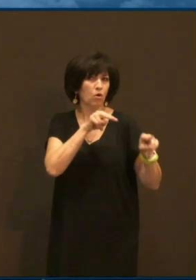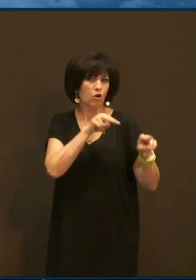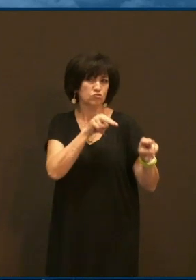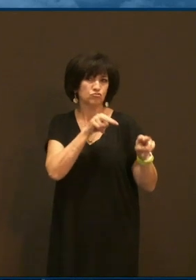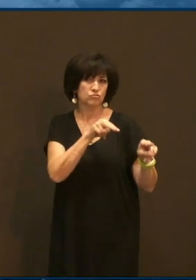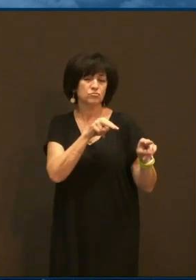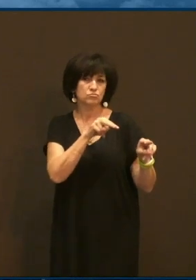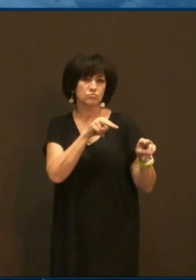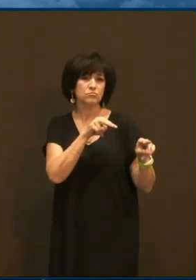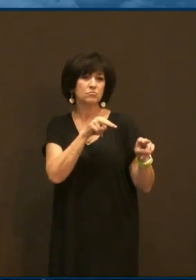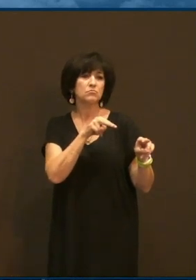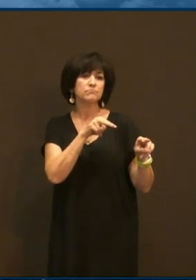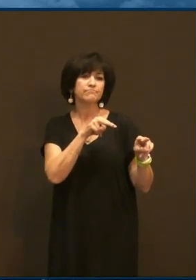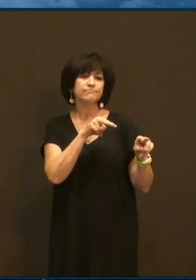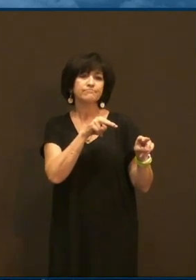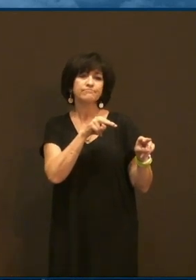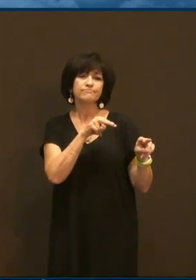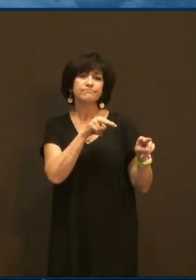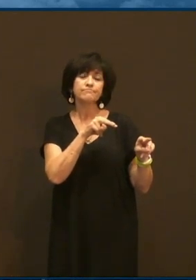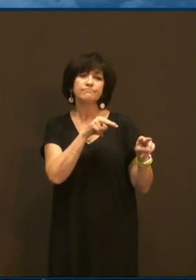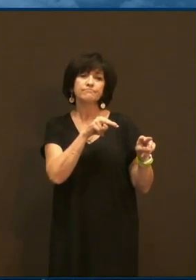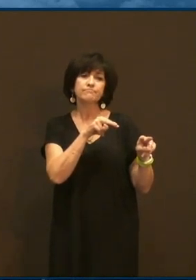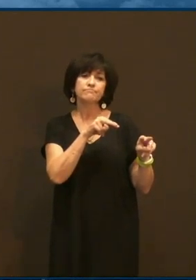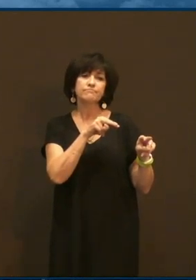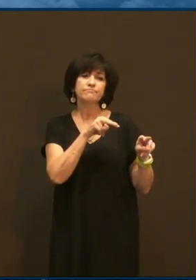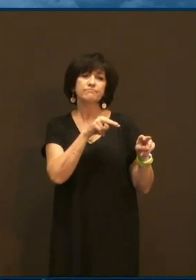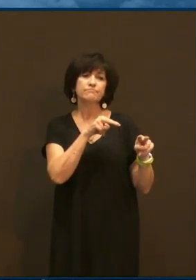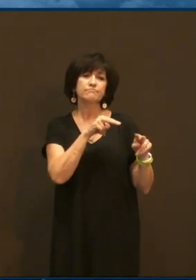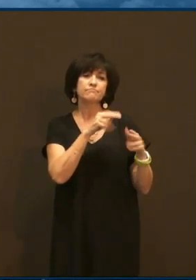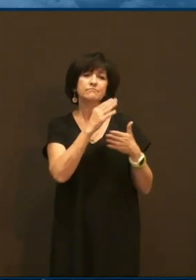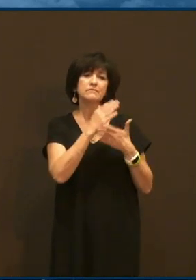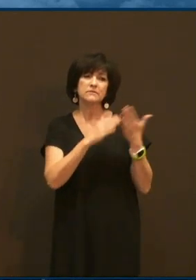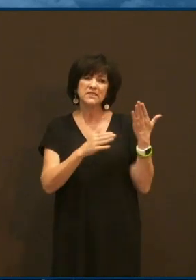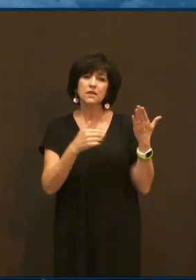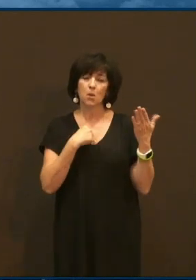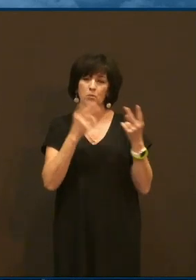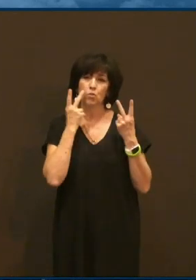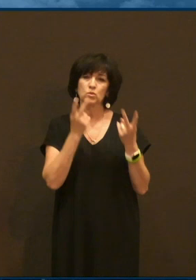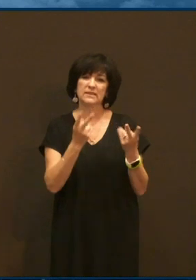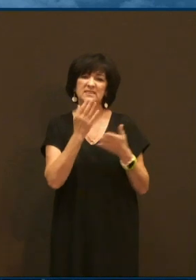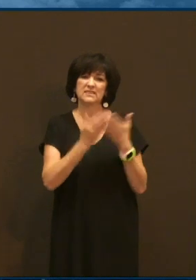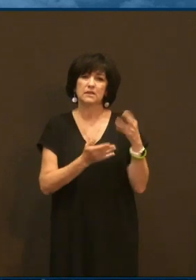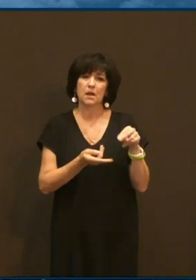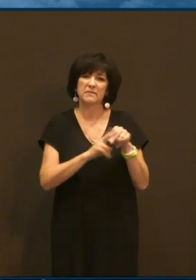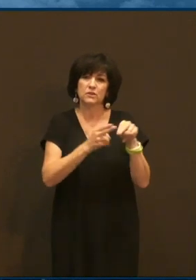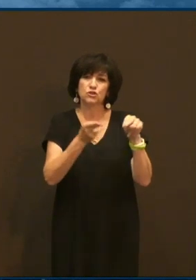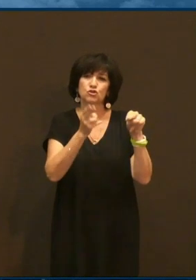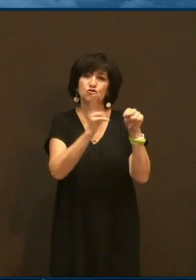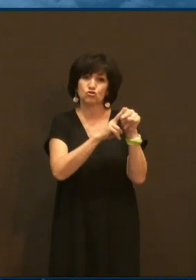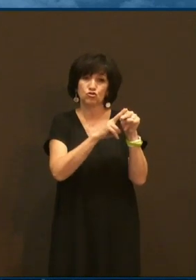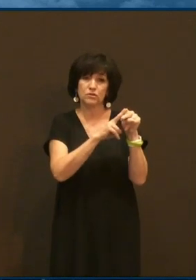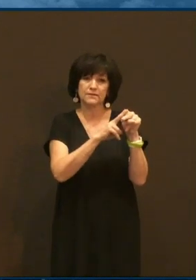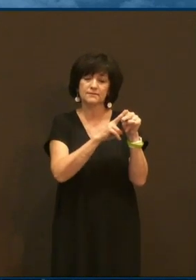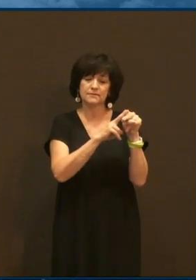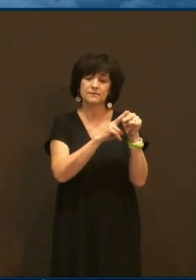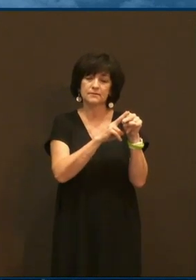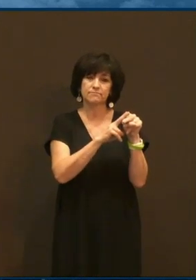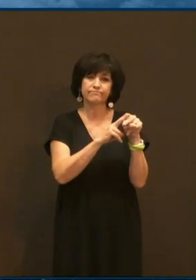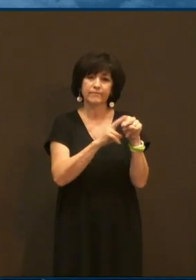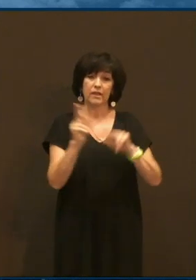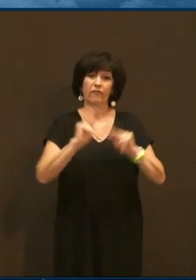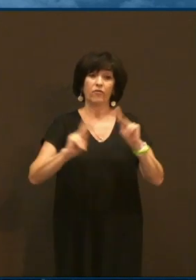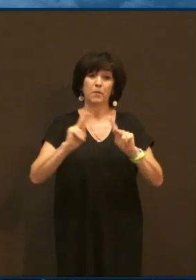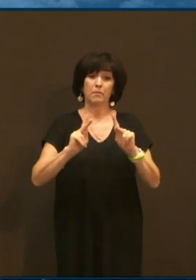does, we are seeing an increase in the number of positive cases. The percent positive is staying